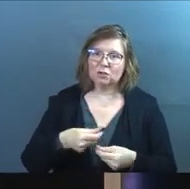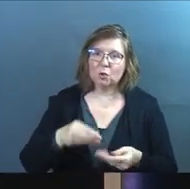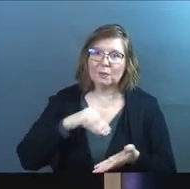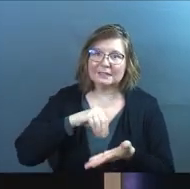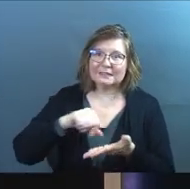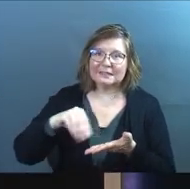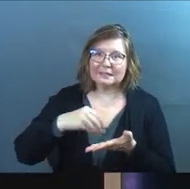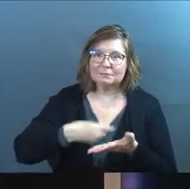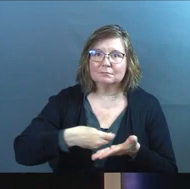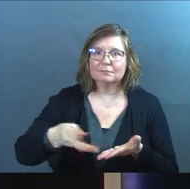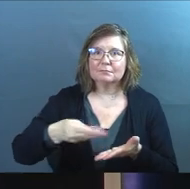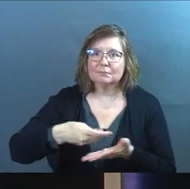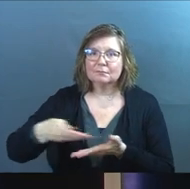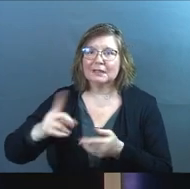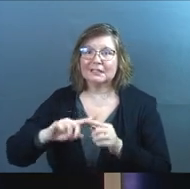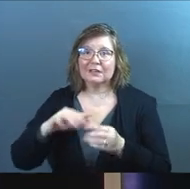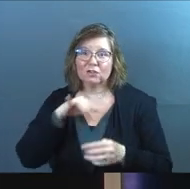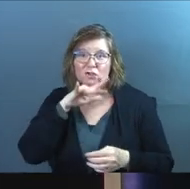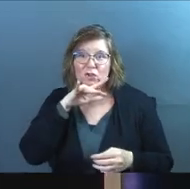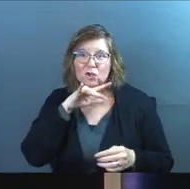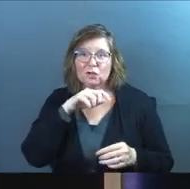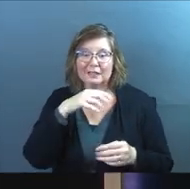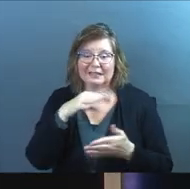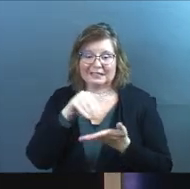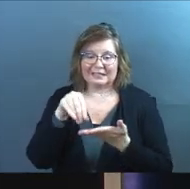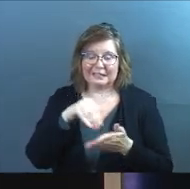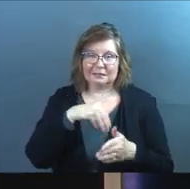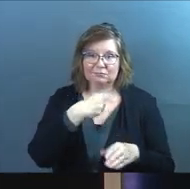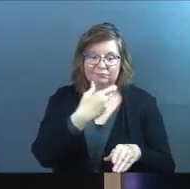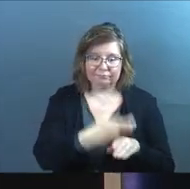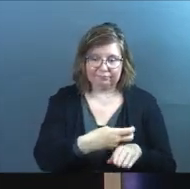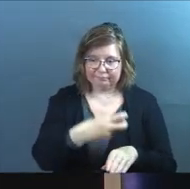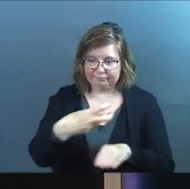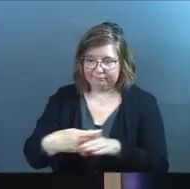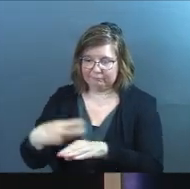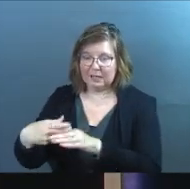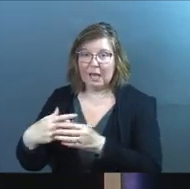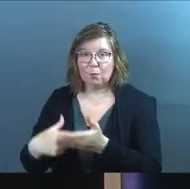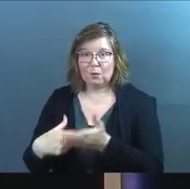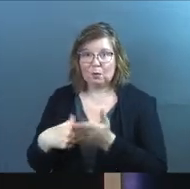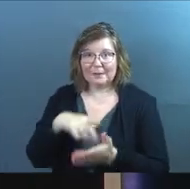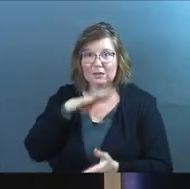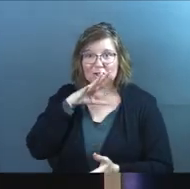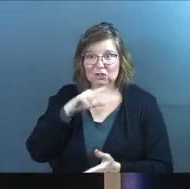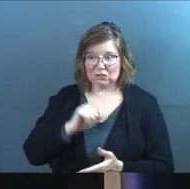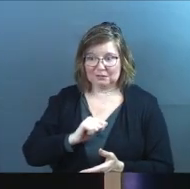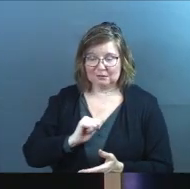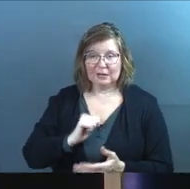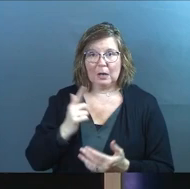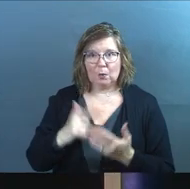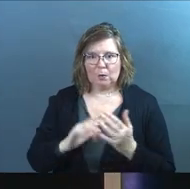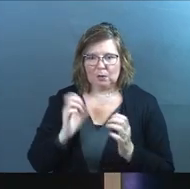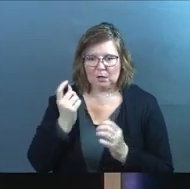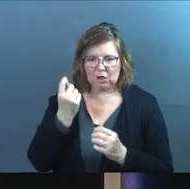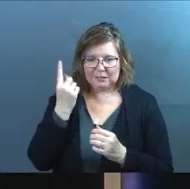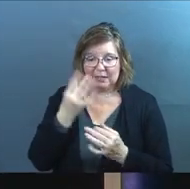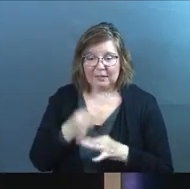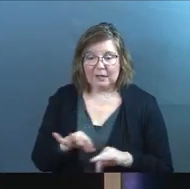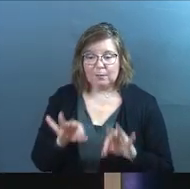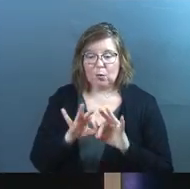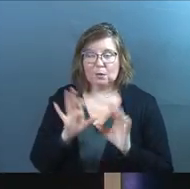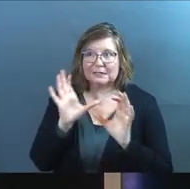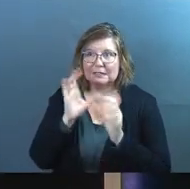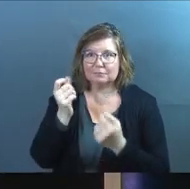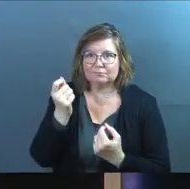different soils, the different dirt that the seeds fell upon and how we represent the dirt and what we seek to understand, the importance